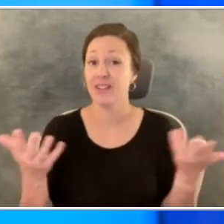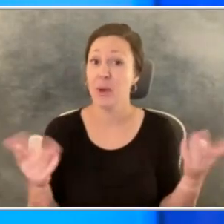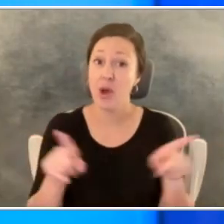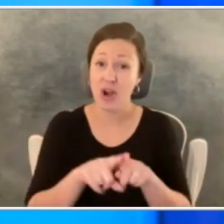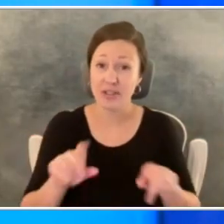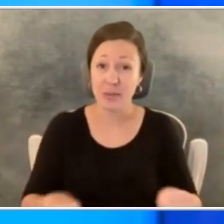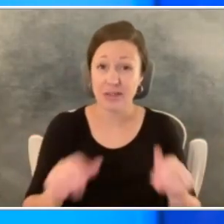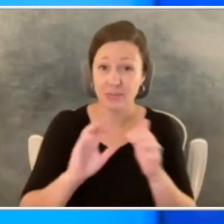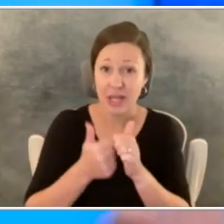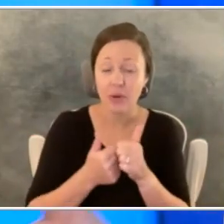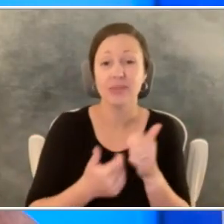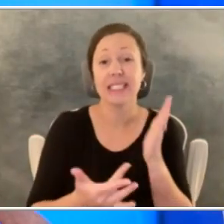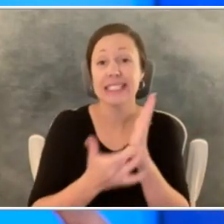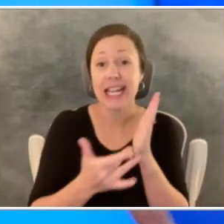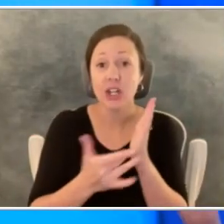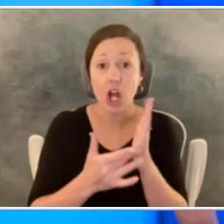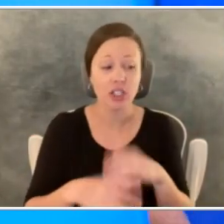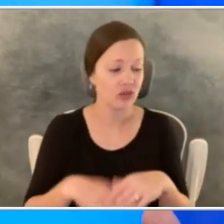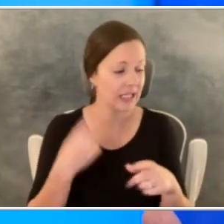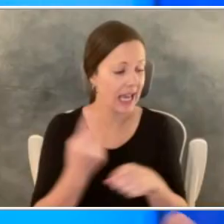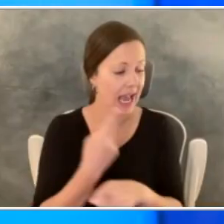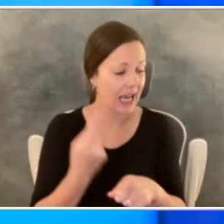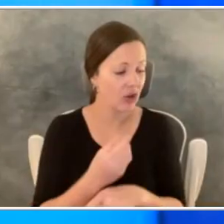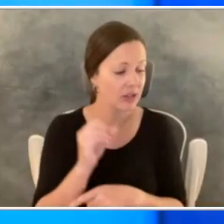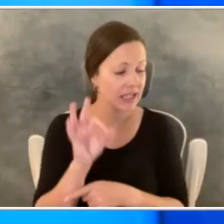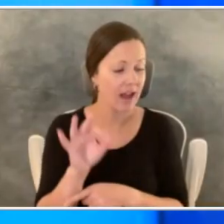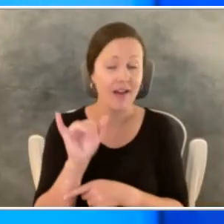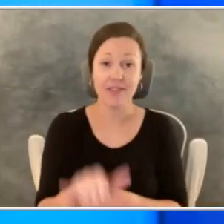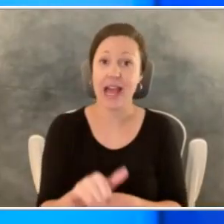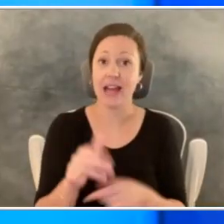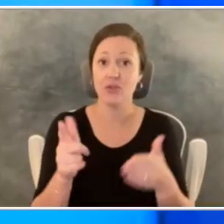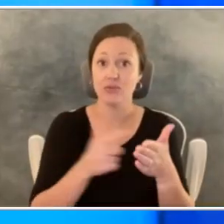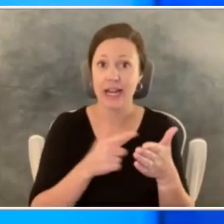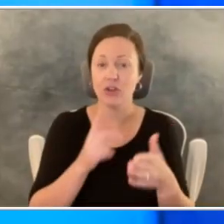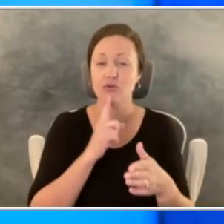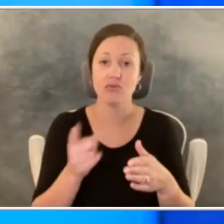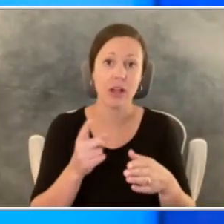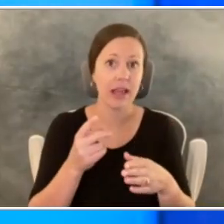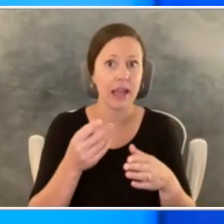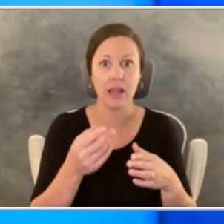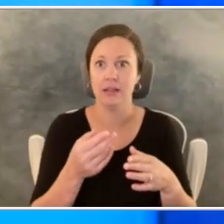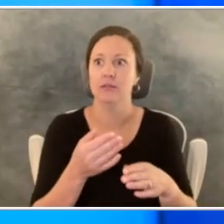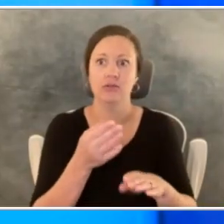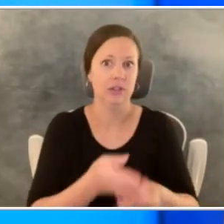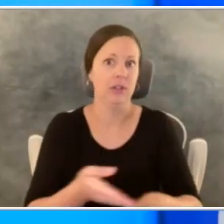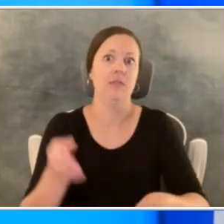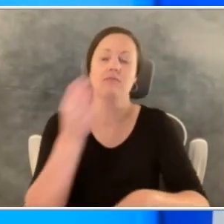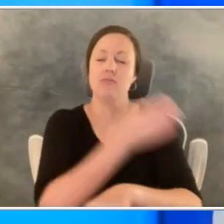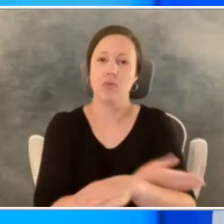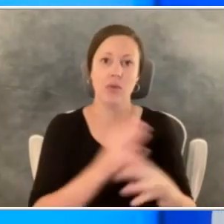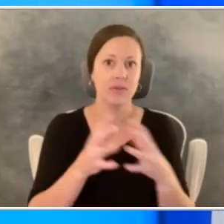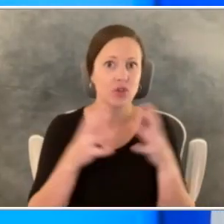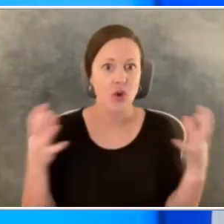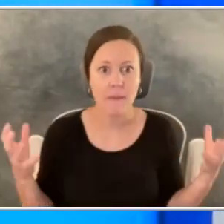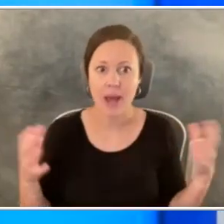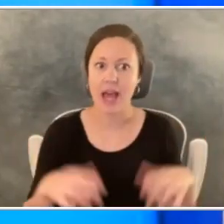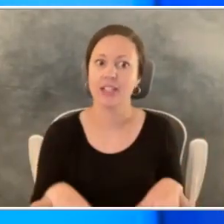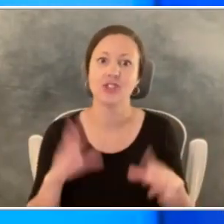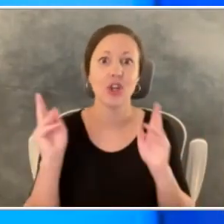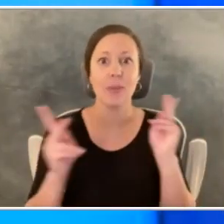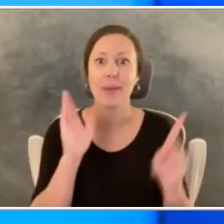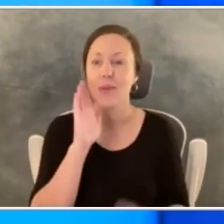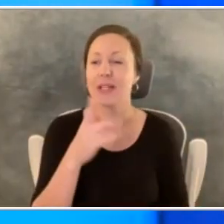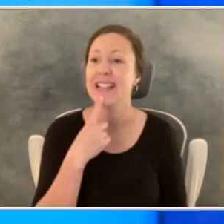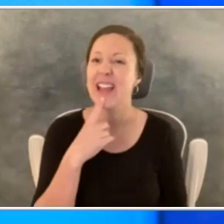has increased so much over the last 10 to 20 years. I often see patients who say, well, my father had radiation 25 years